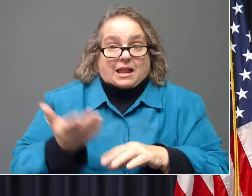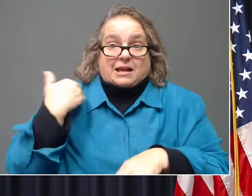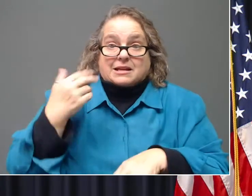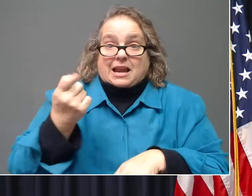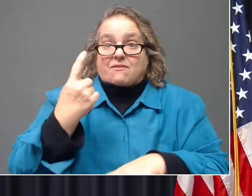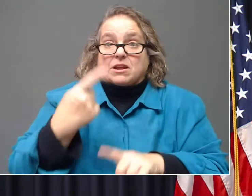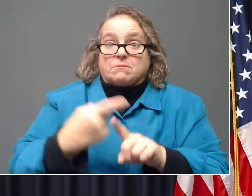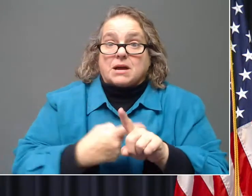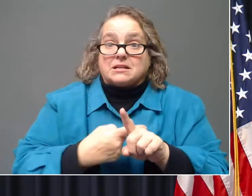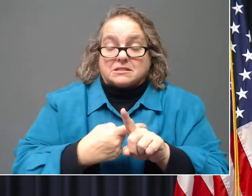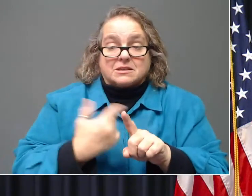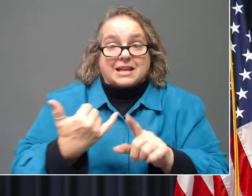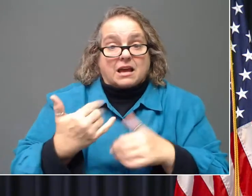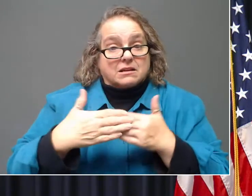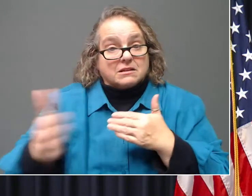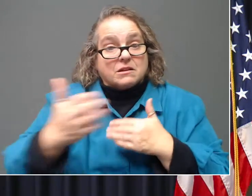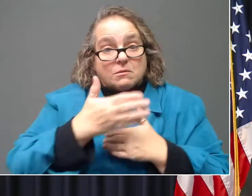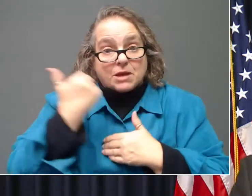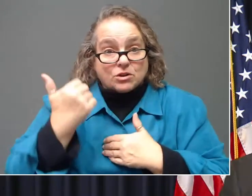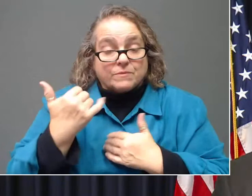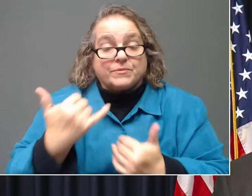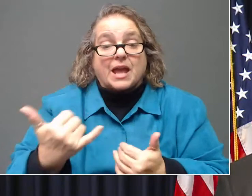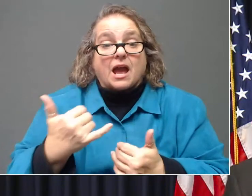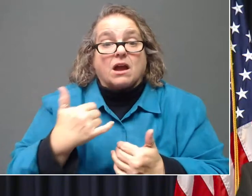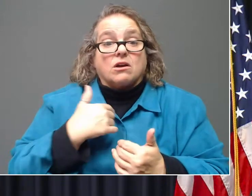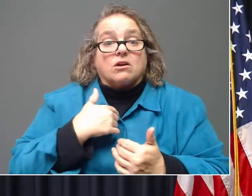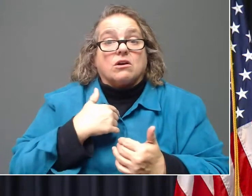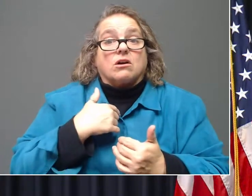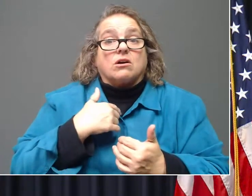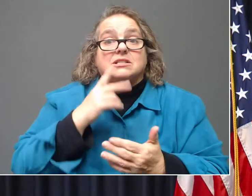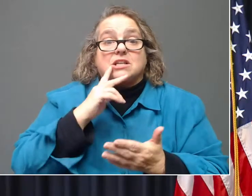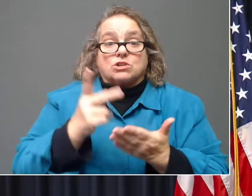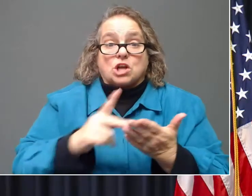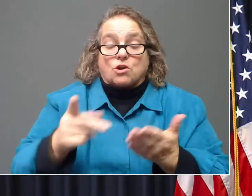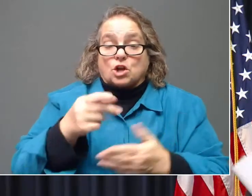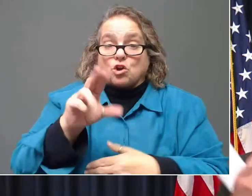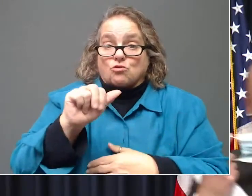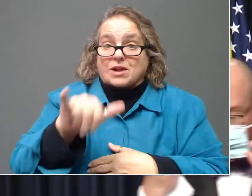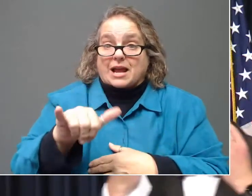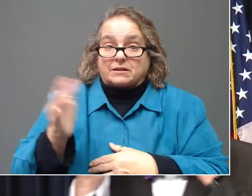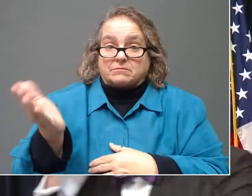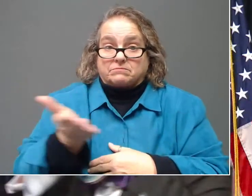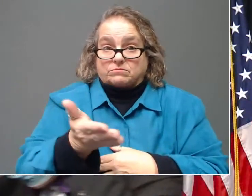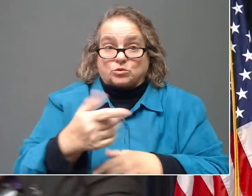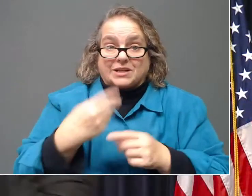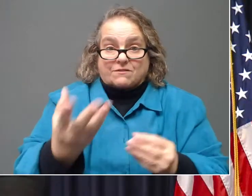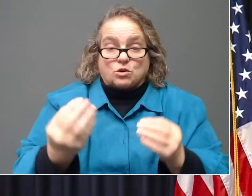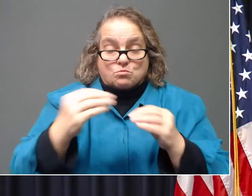And it's now my pleasure to invite Secretary Gray up here to give you some additional information. Thank you.